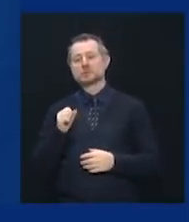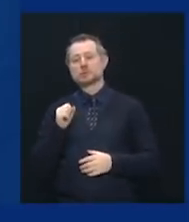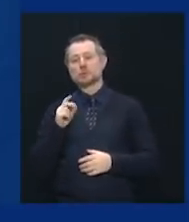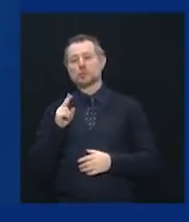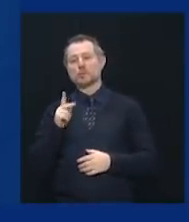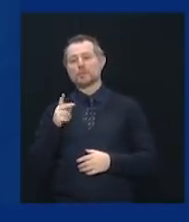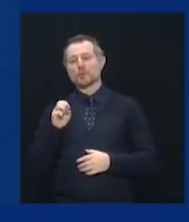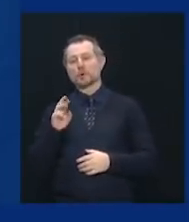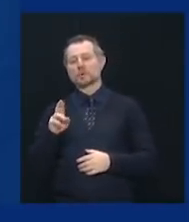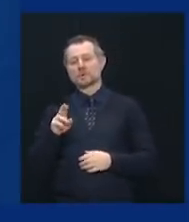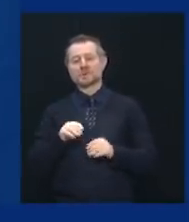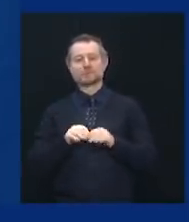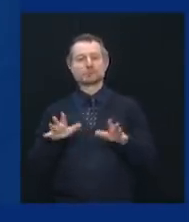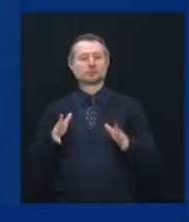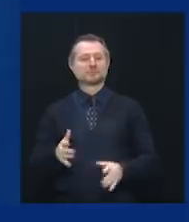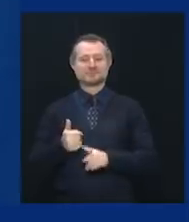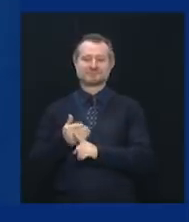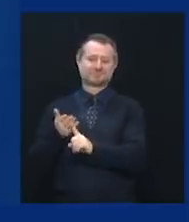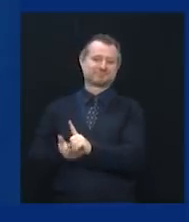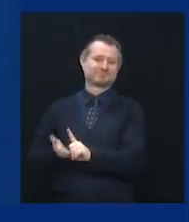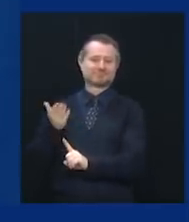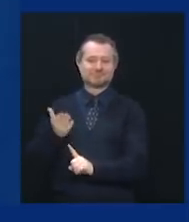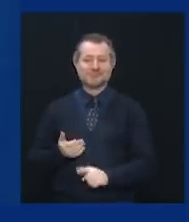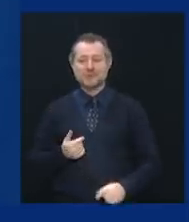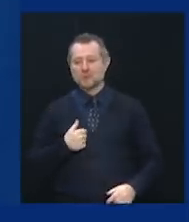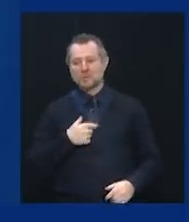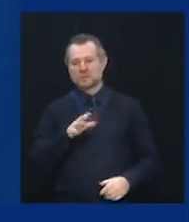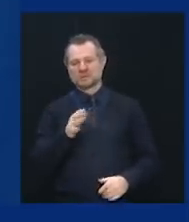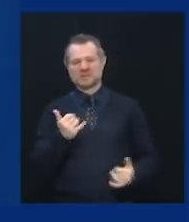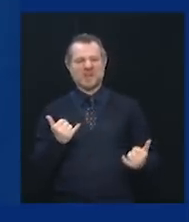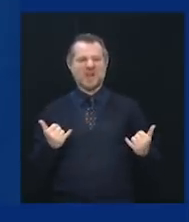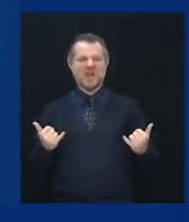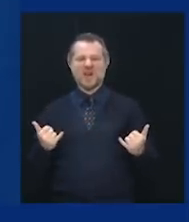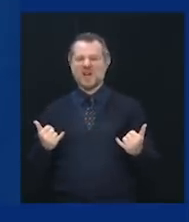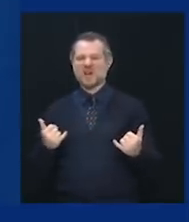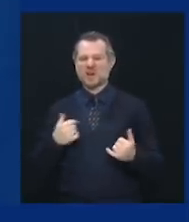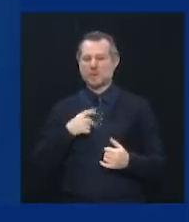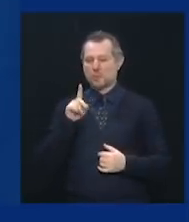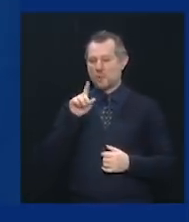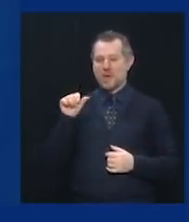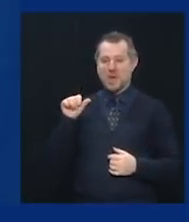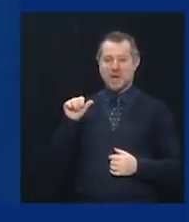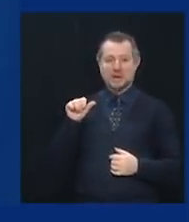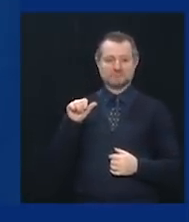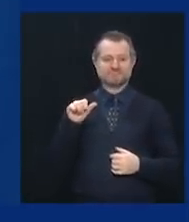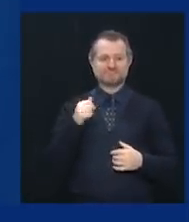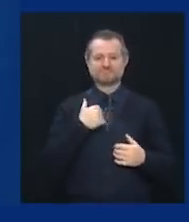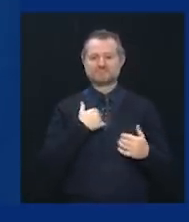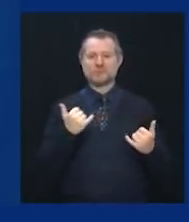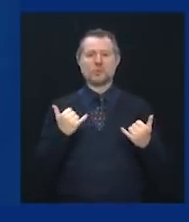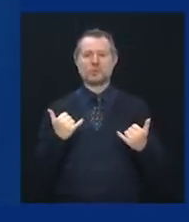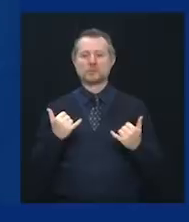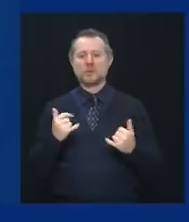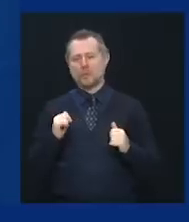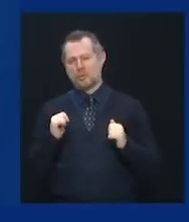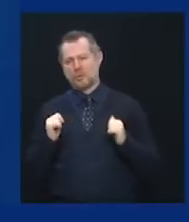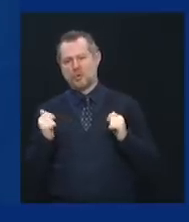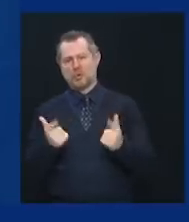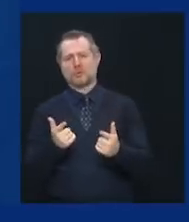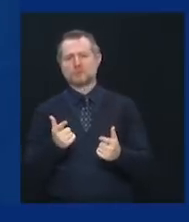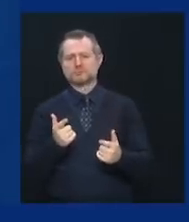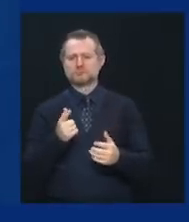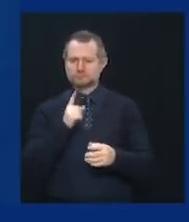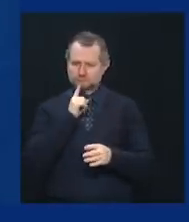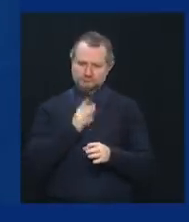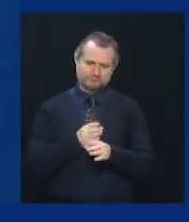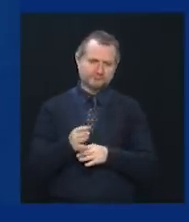themselves. So we're making 1A, basically all healthcare workers